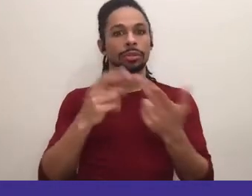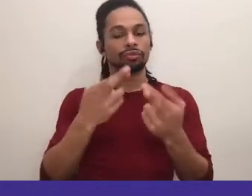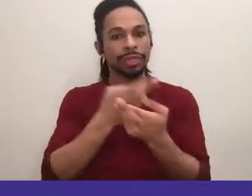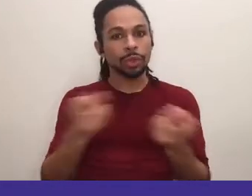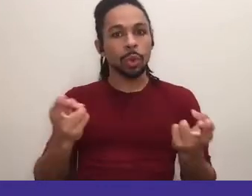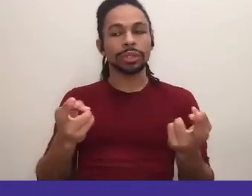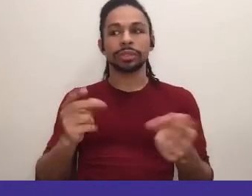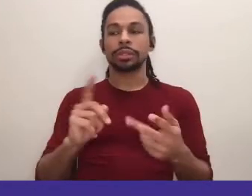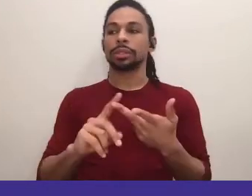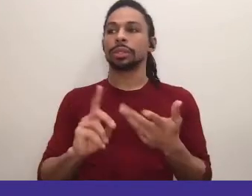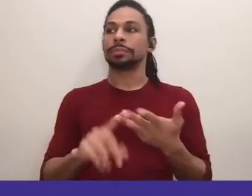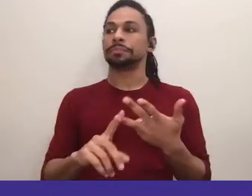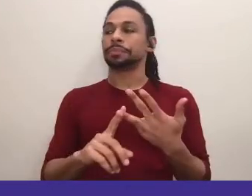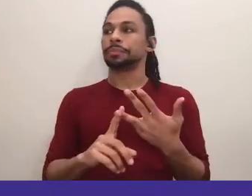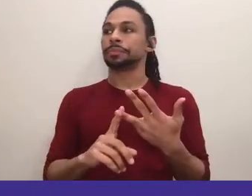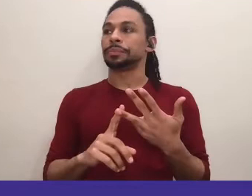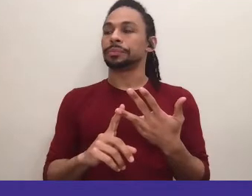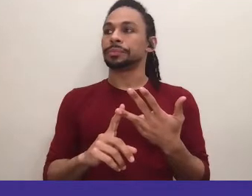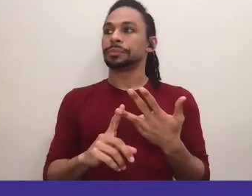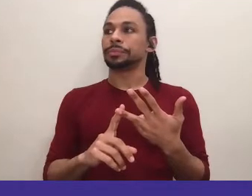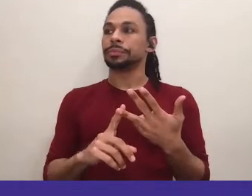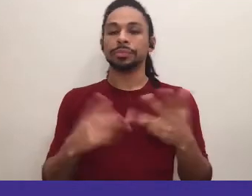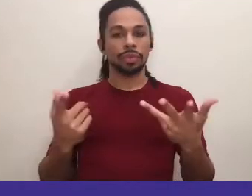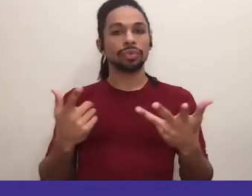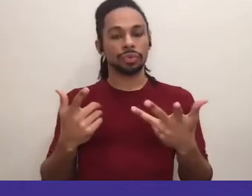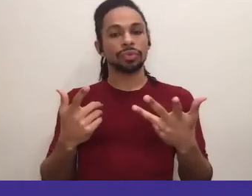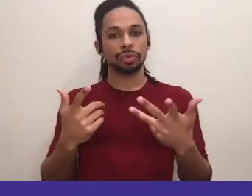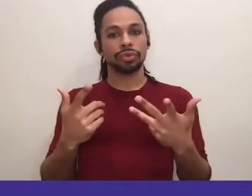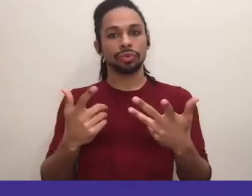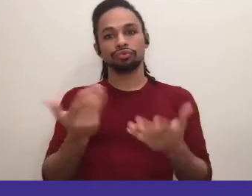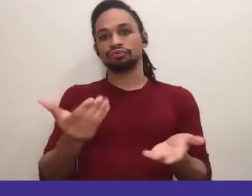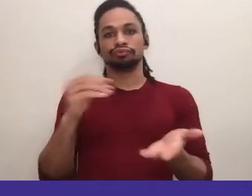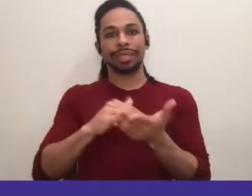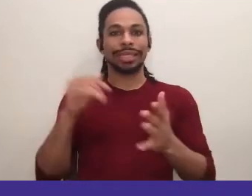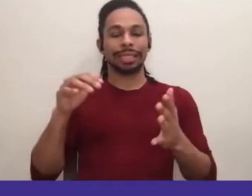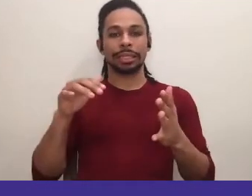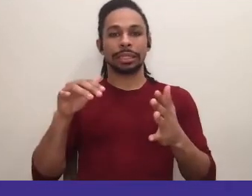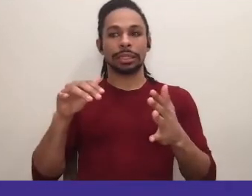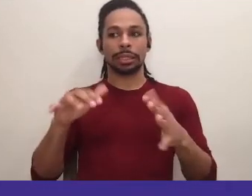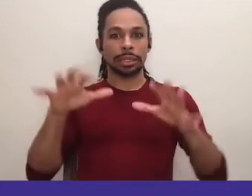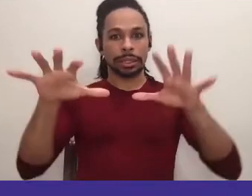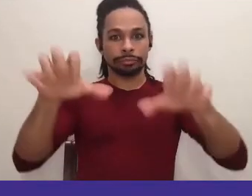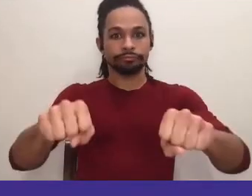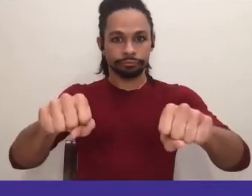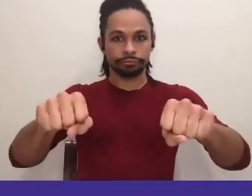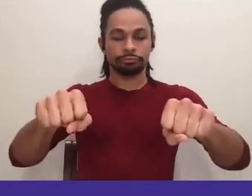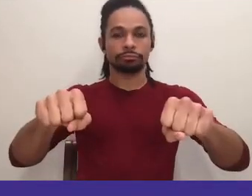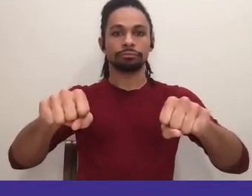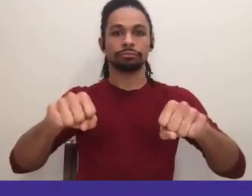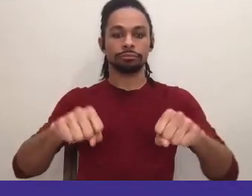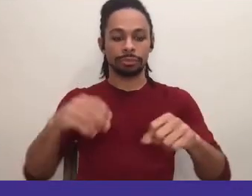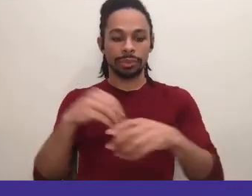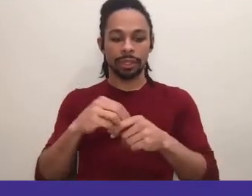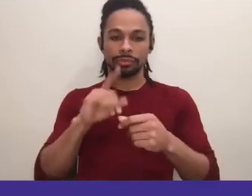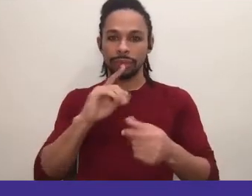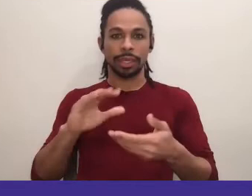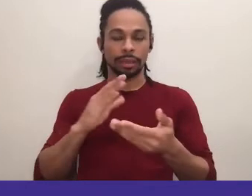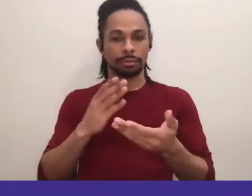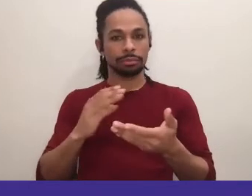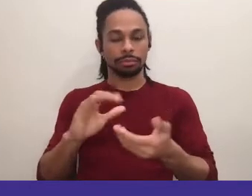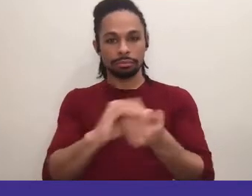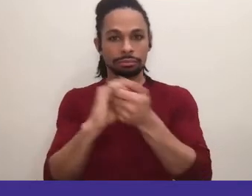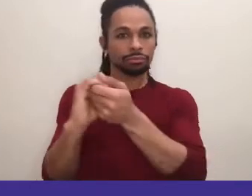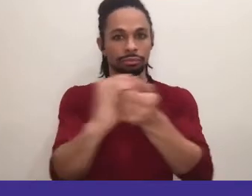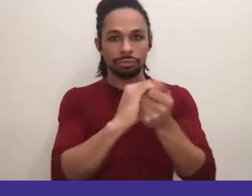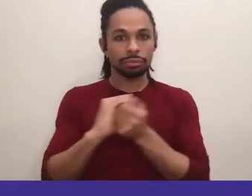to be re-territorialized in sovereign ways, and to really think about, you